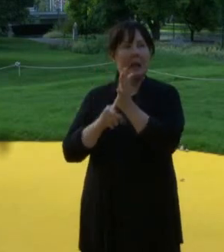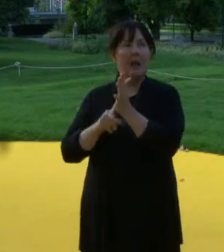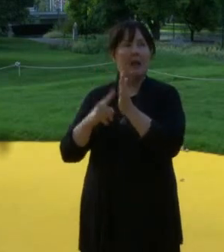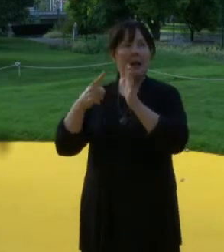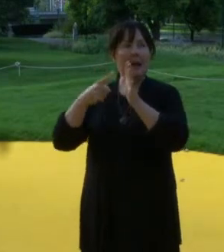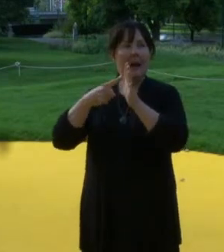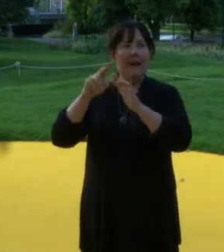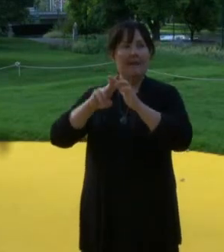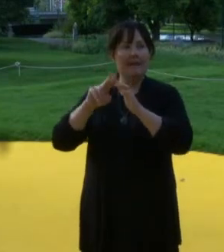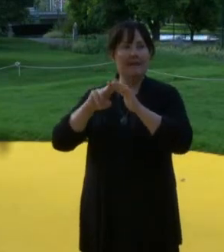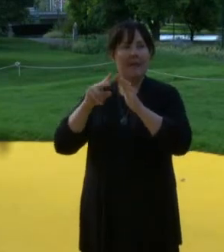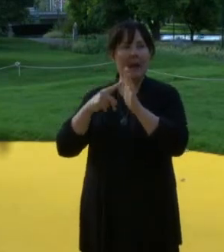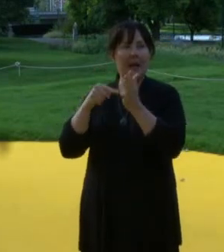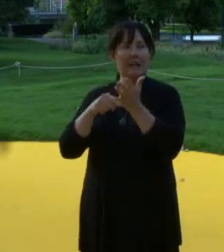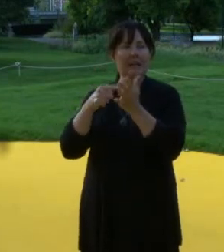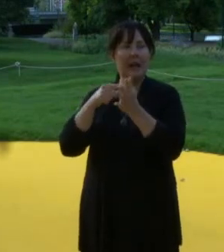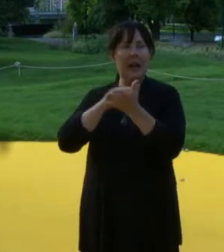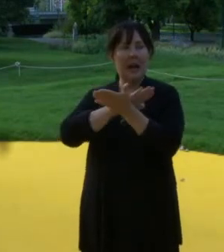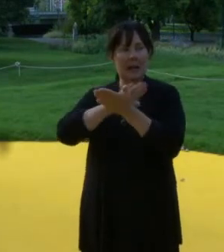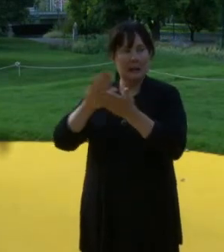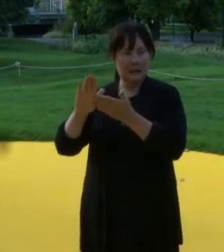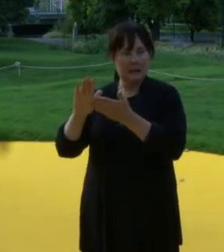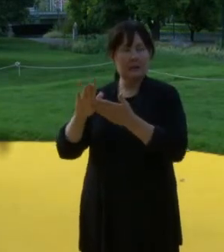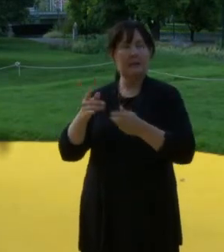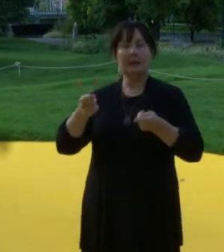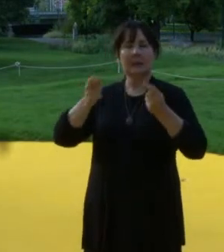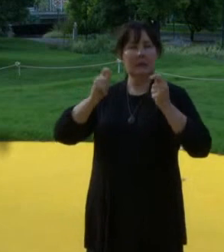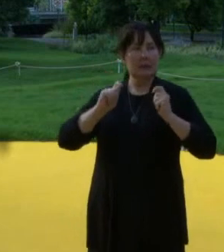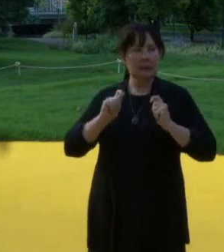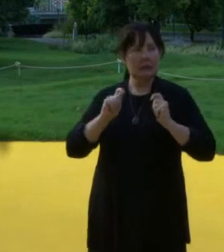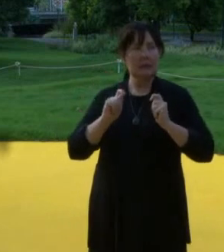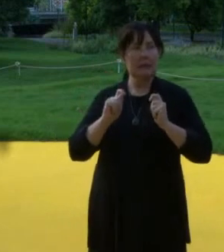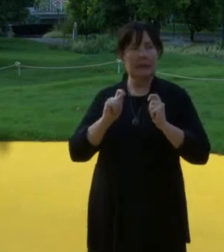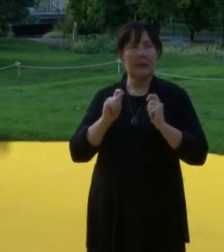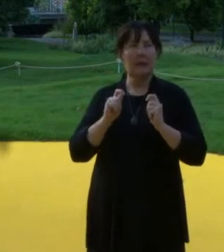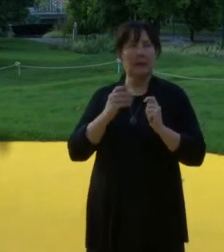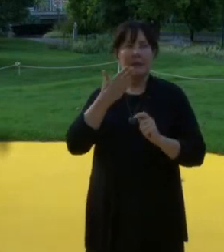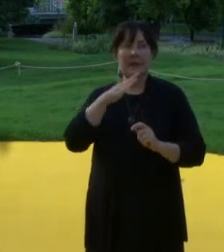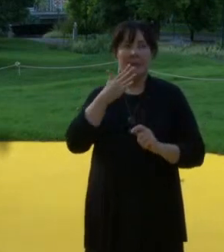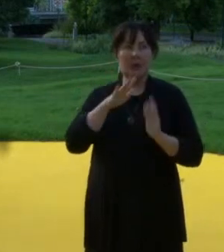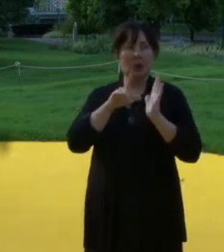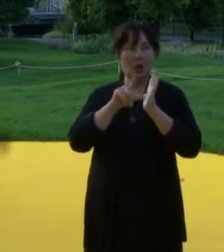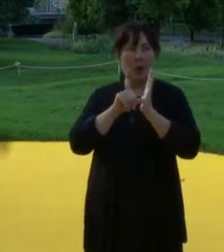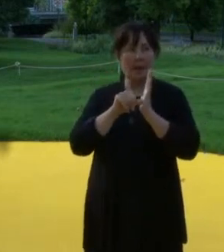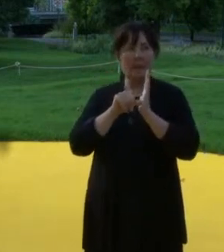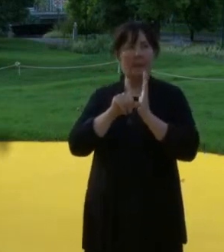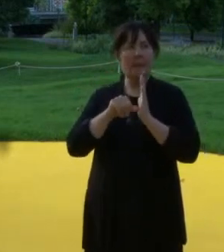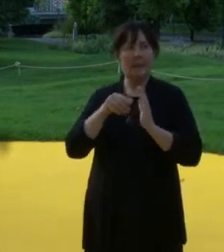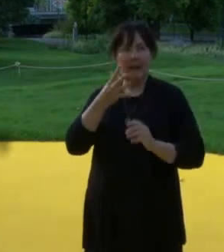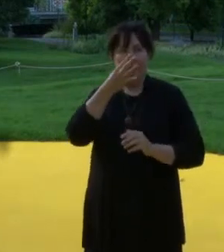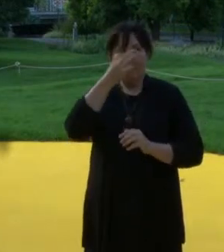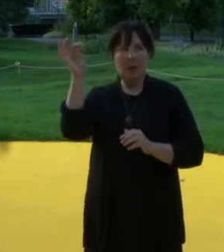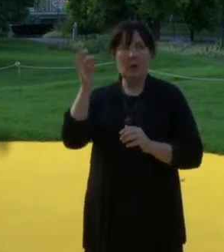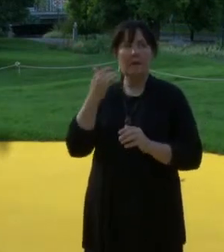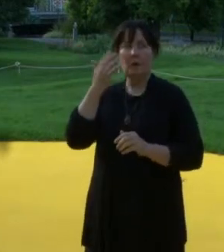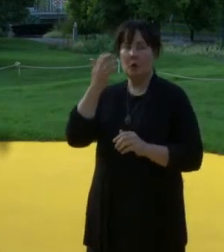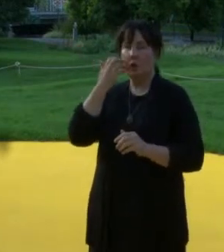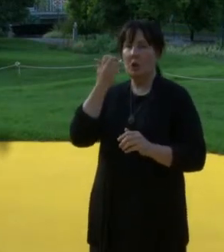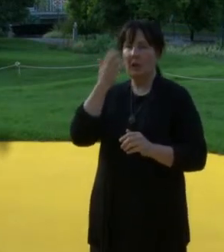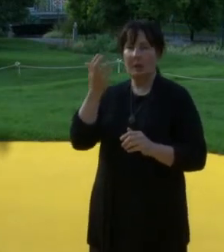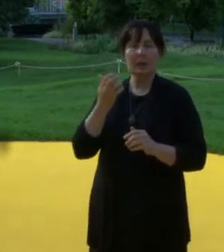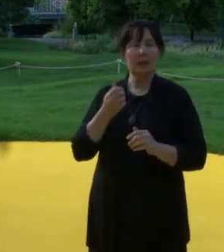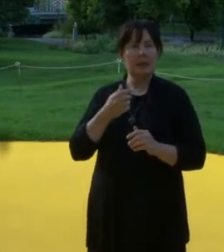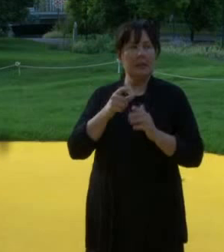on a Vanishing Future by Danielle Selamaya, published by Penguin Random House. Black and Blue, a memoir